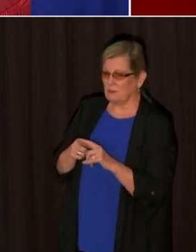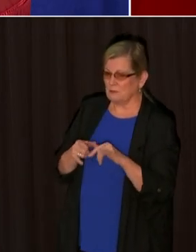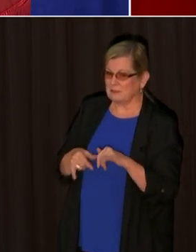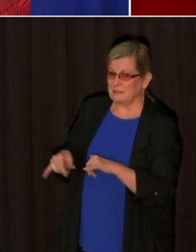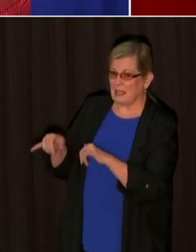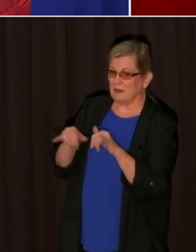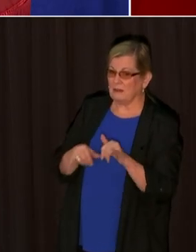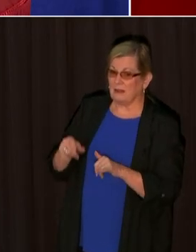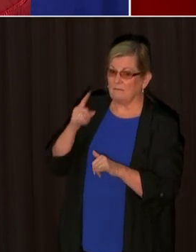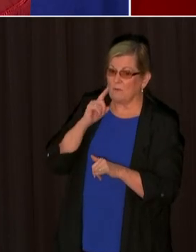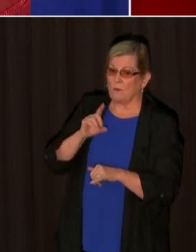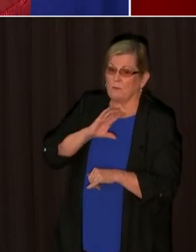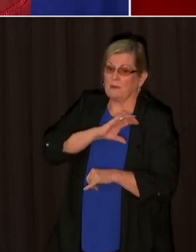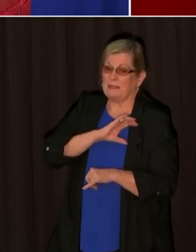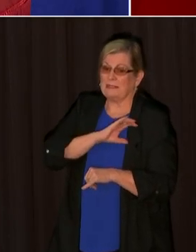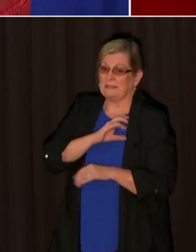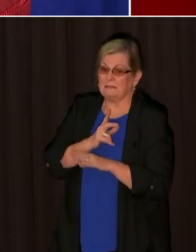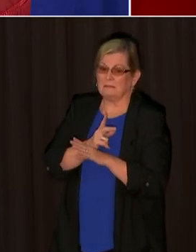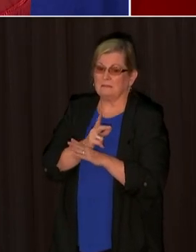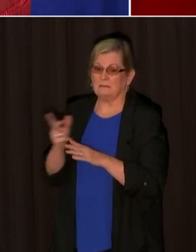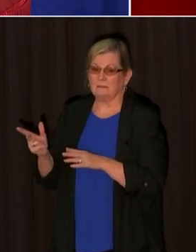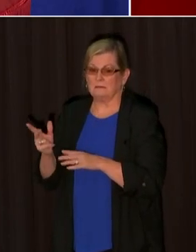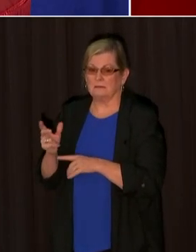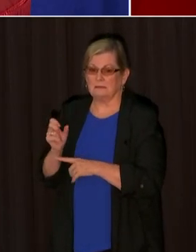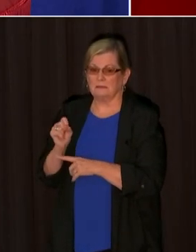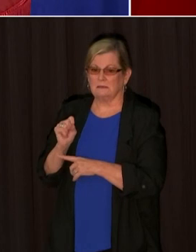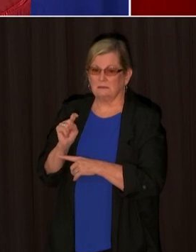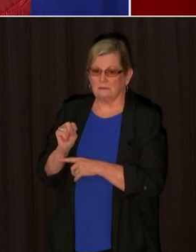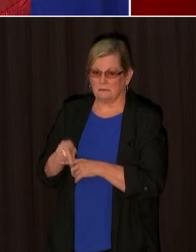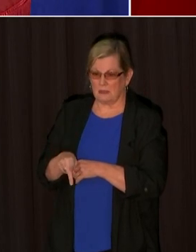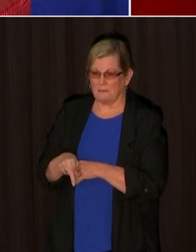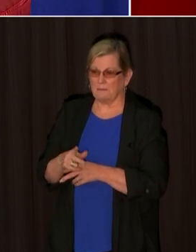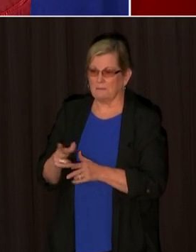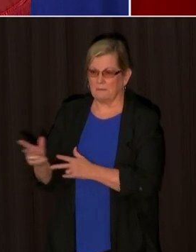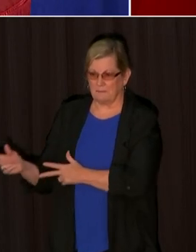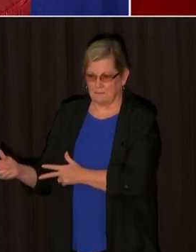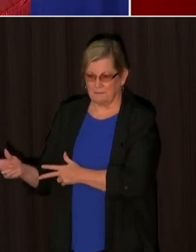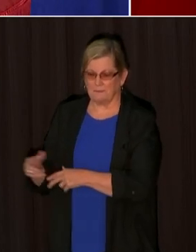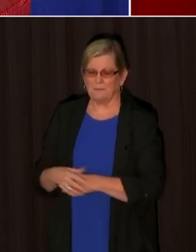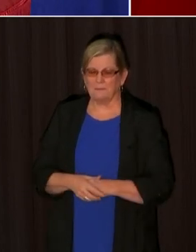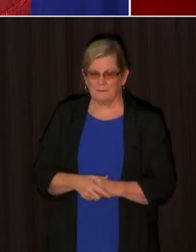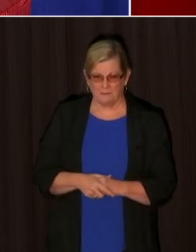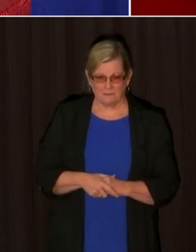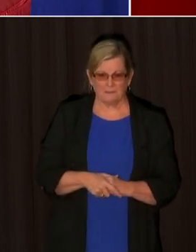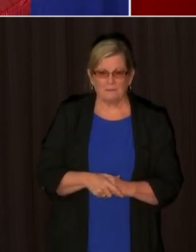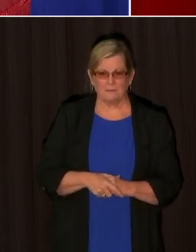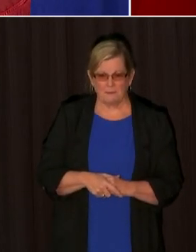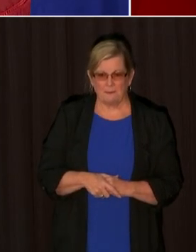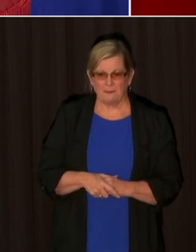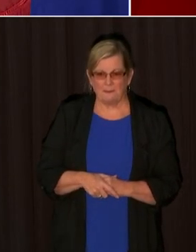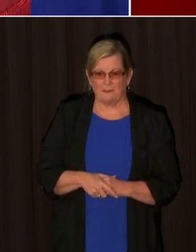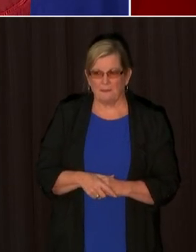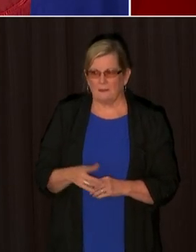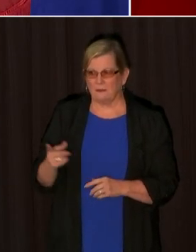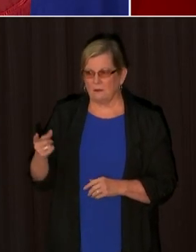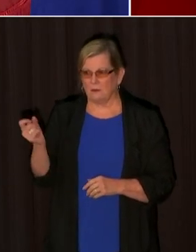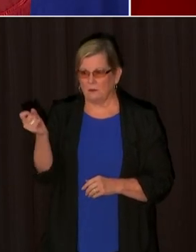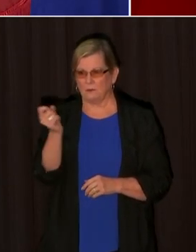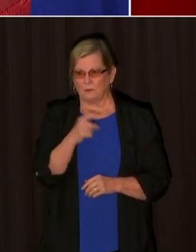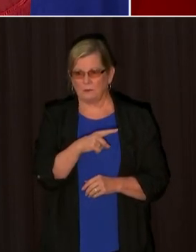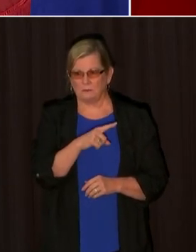stop. Yes. Mayor Bowser, do you have any reaction to the vote that